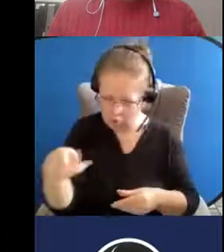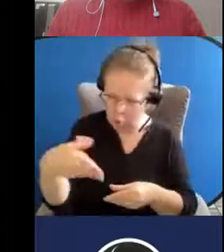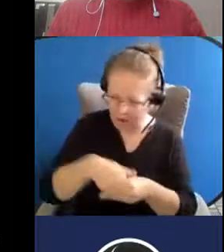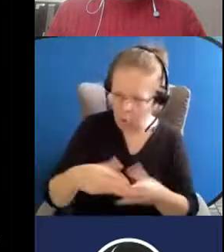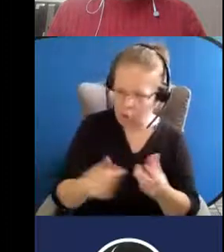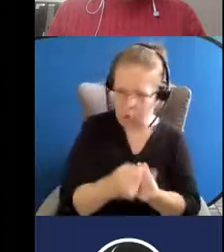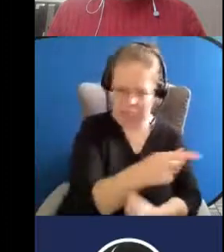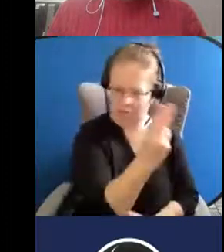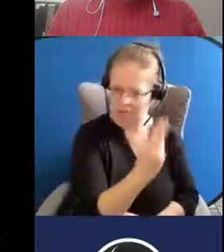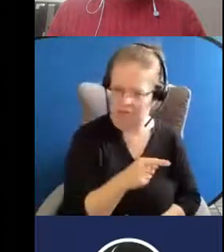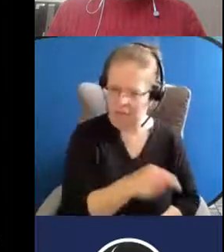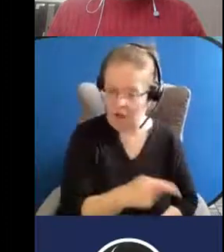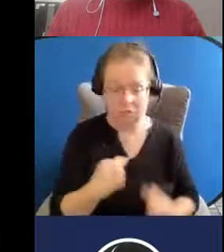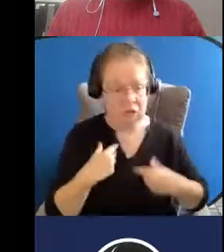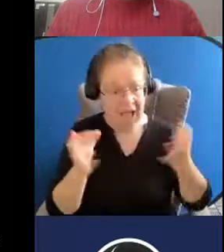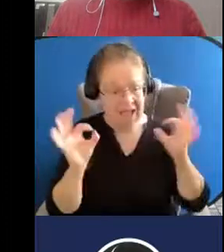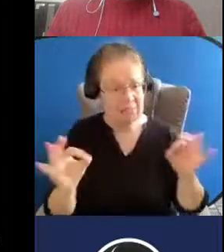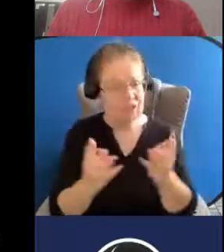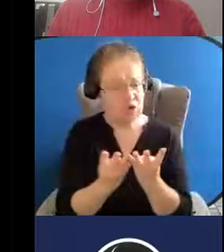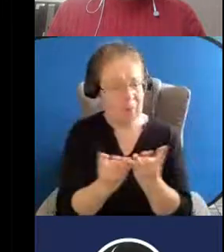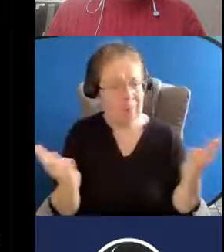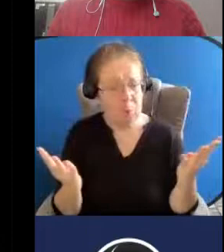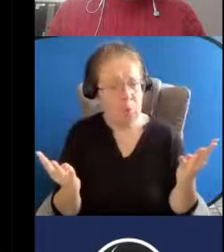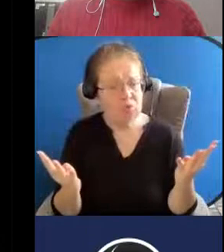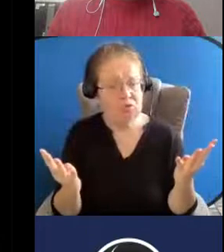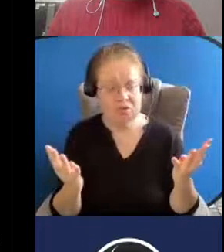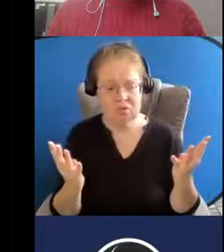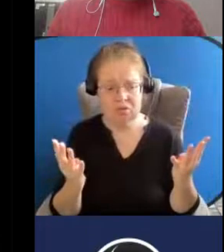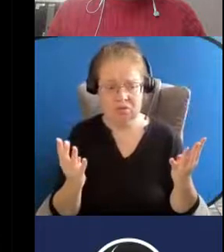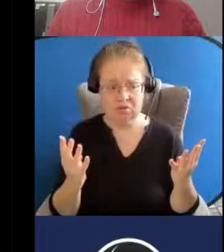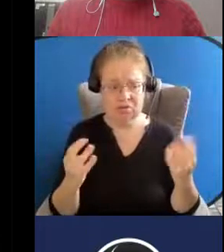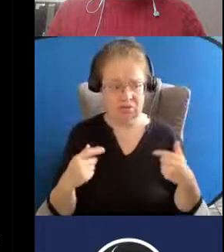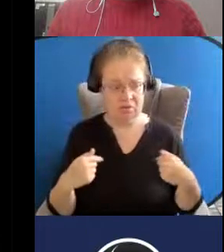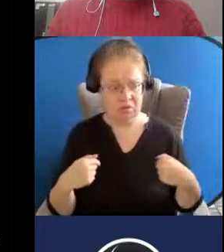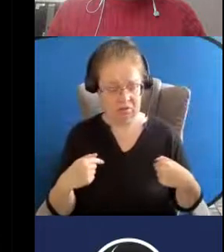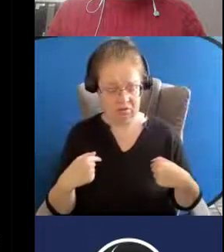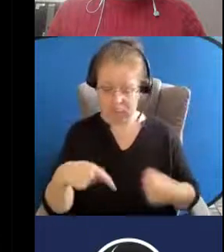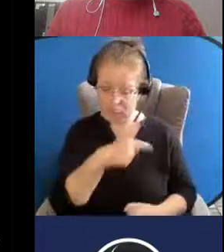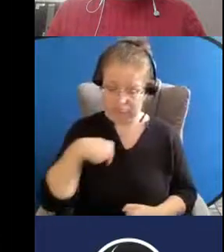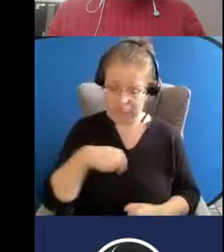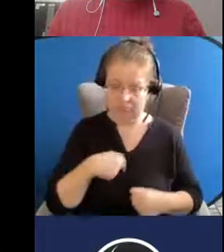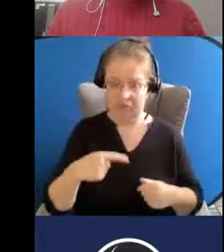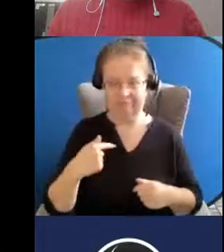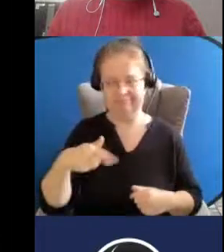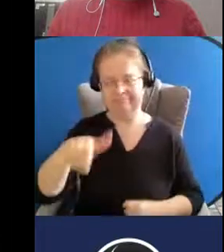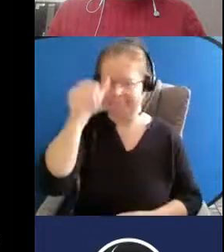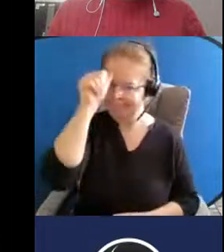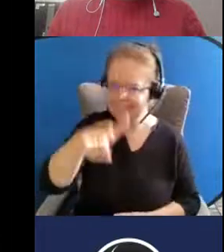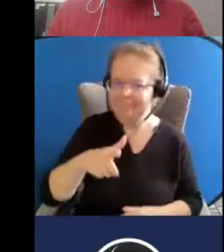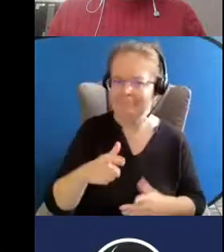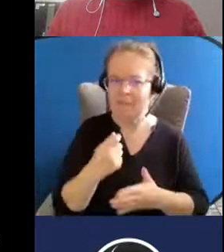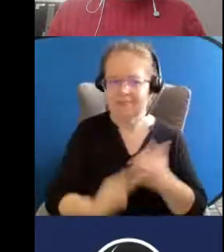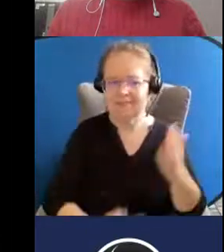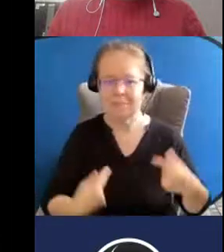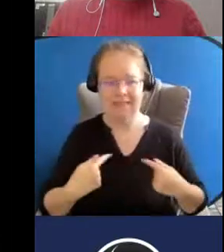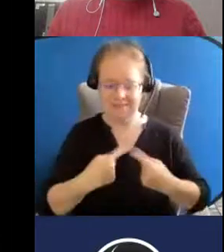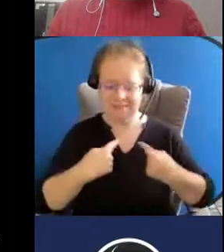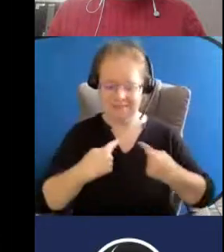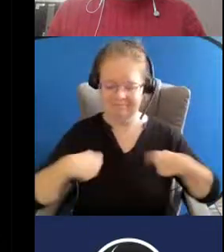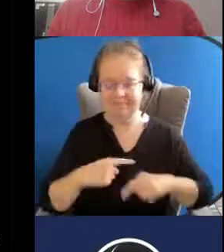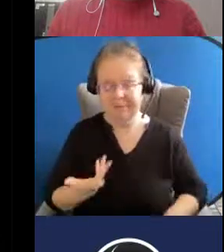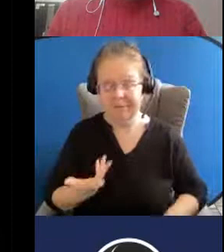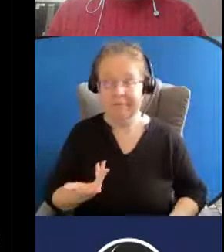even have special boards because, as those of us with disabilities know, we often say